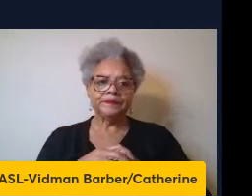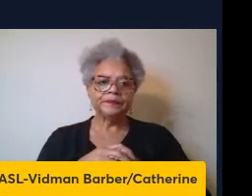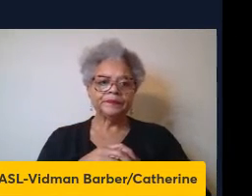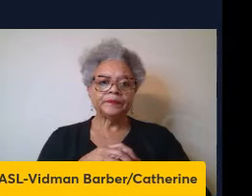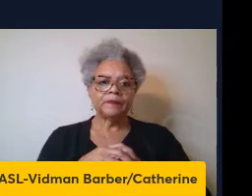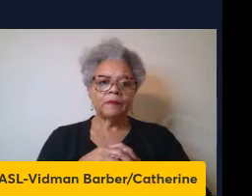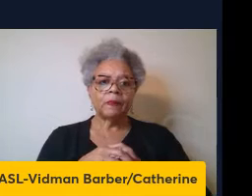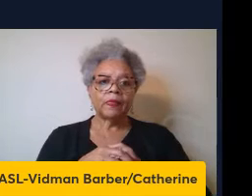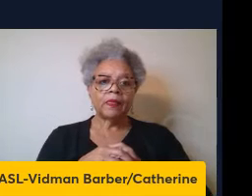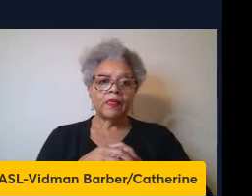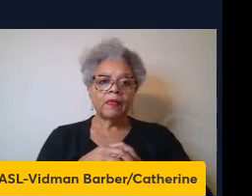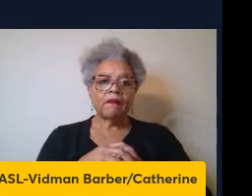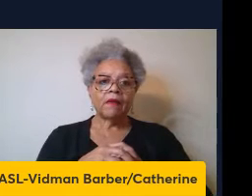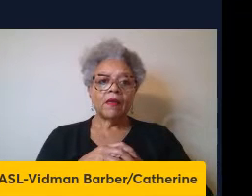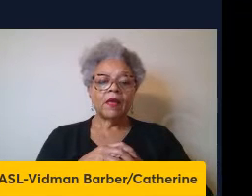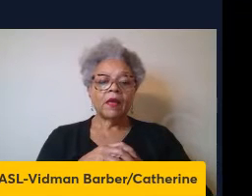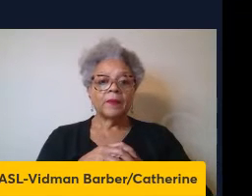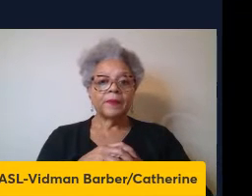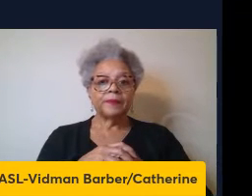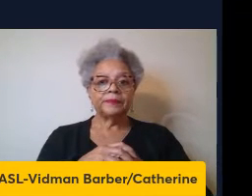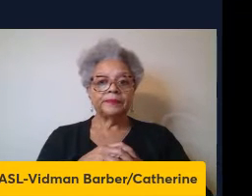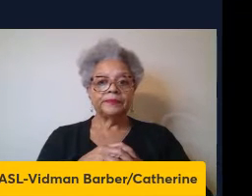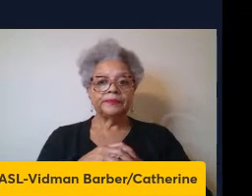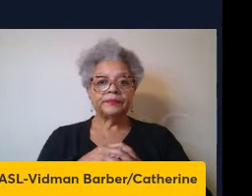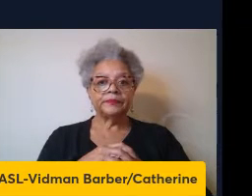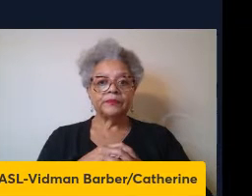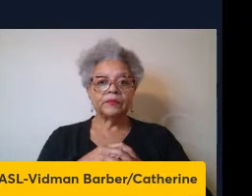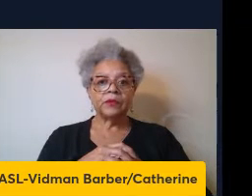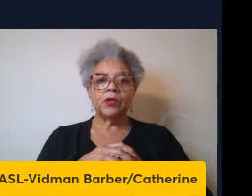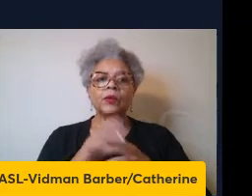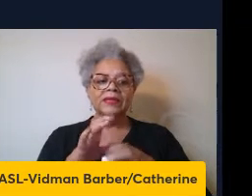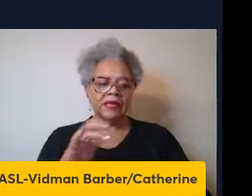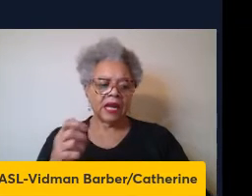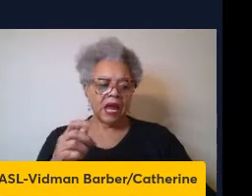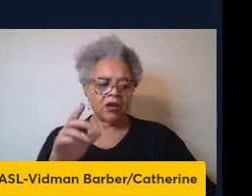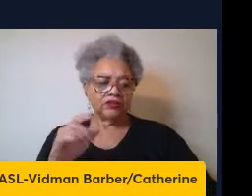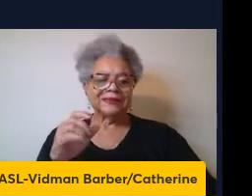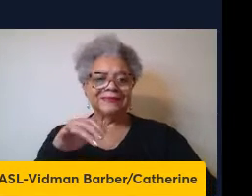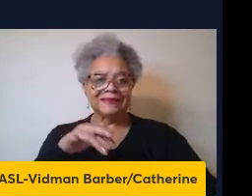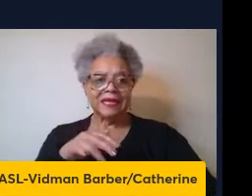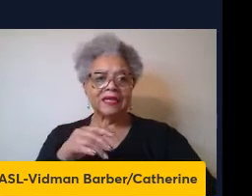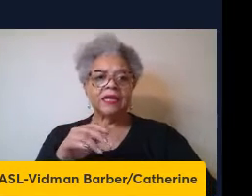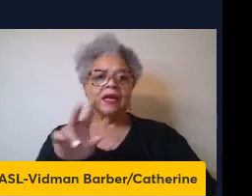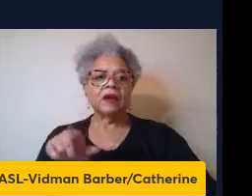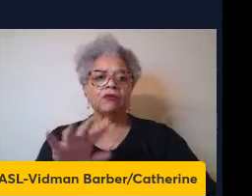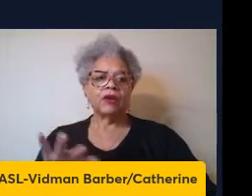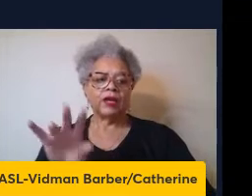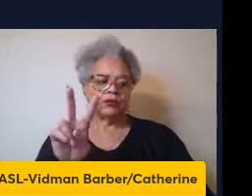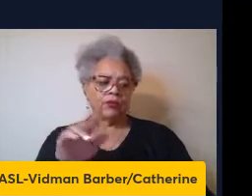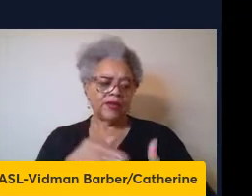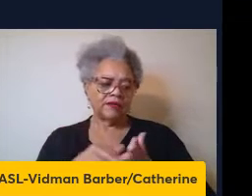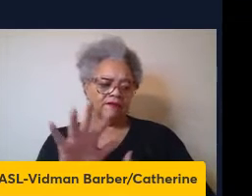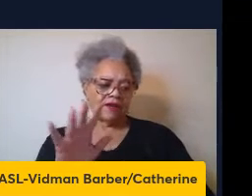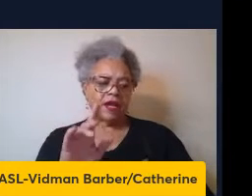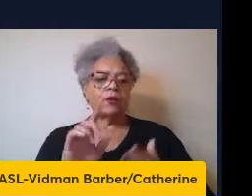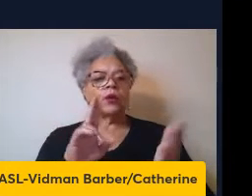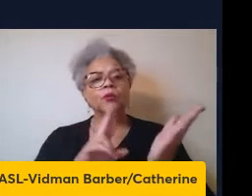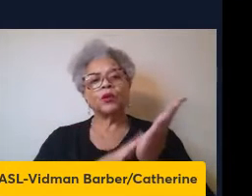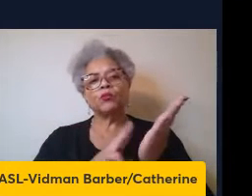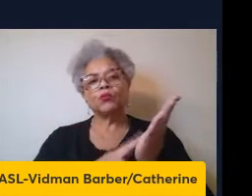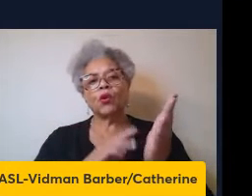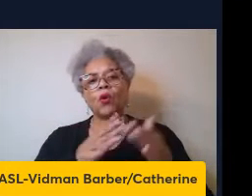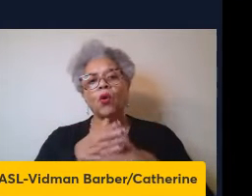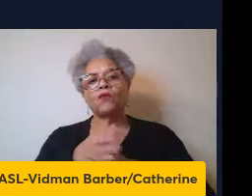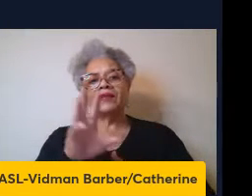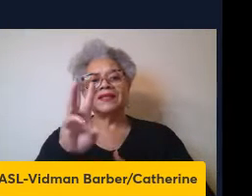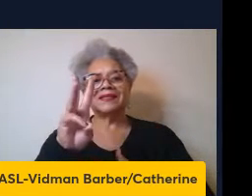So we performed a large study, started in about 2005, where we enrolled over 6,000